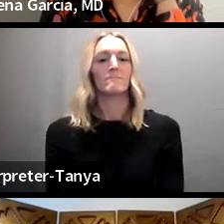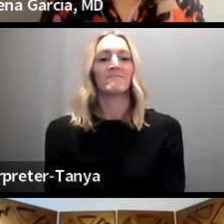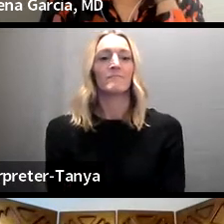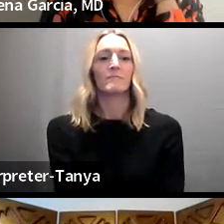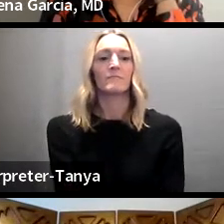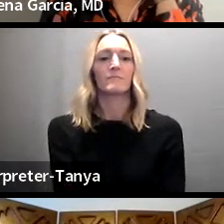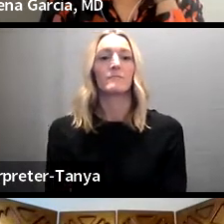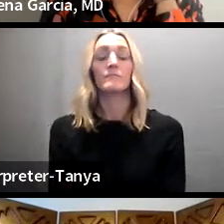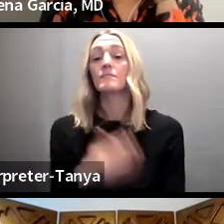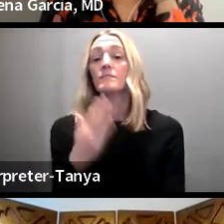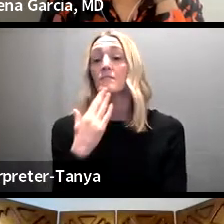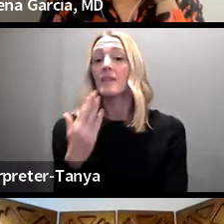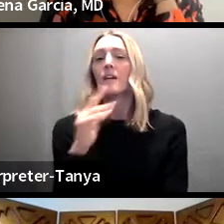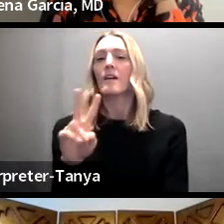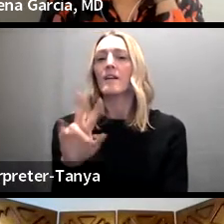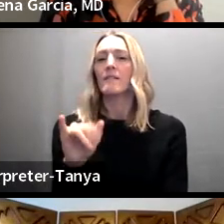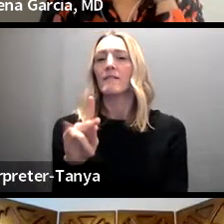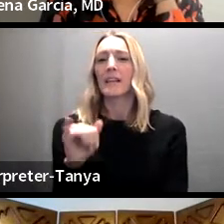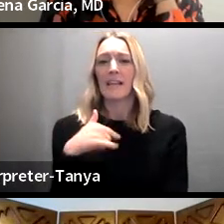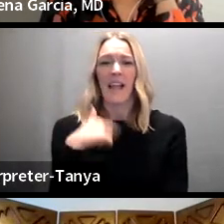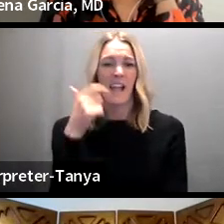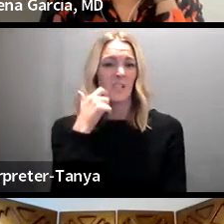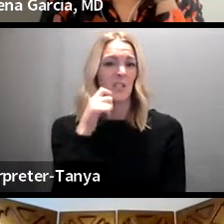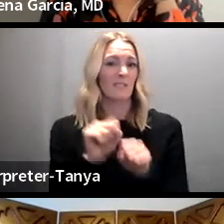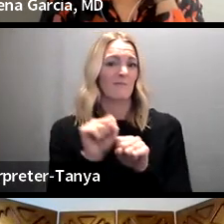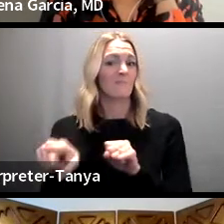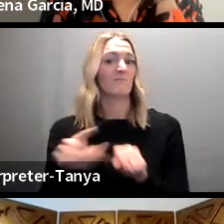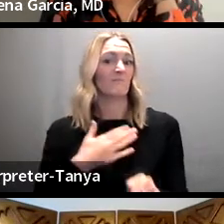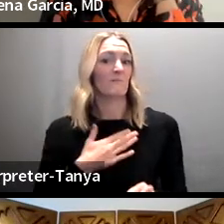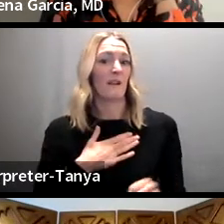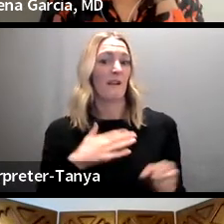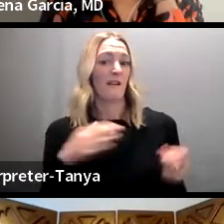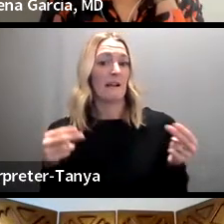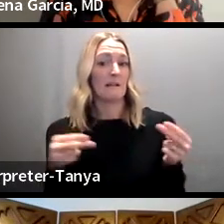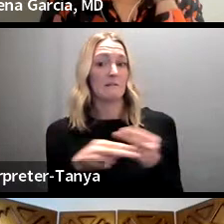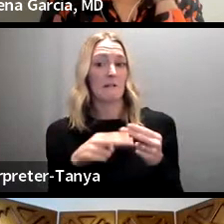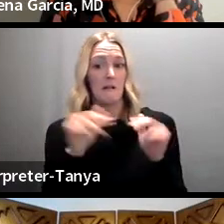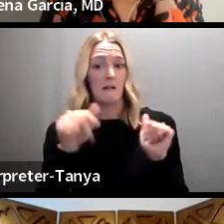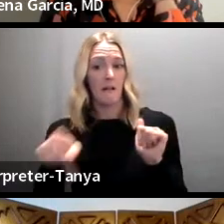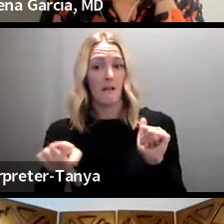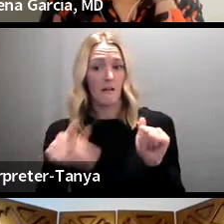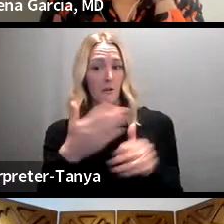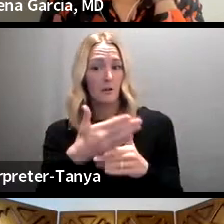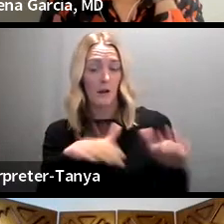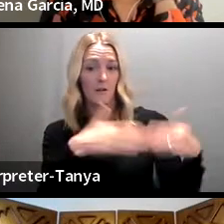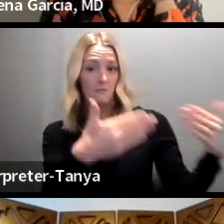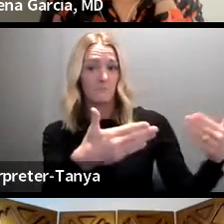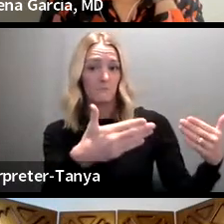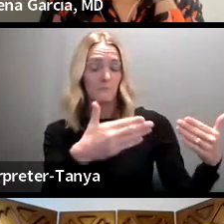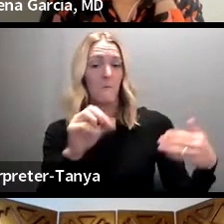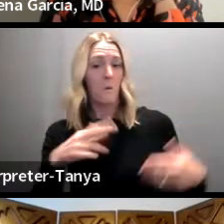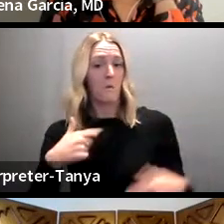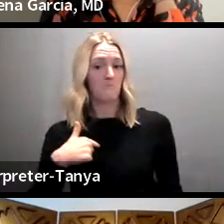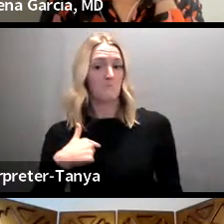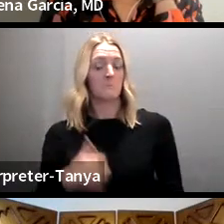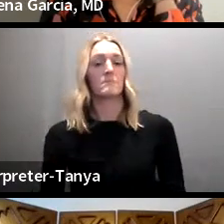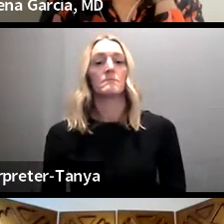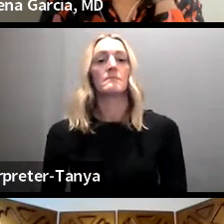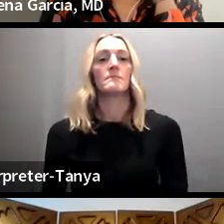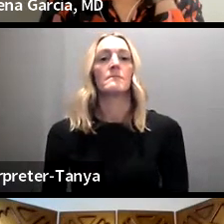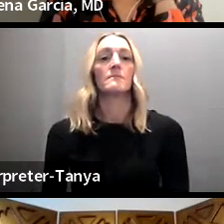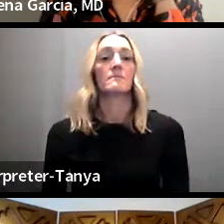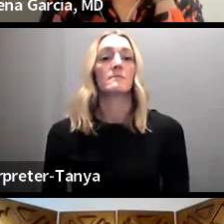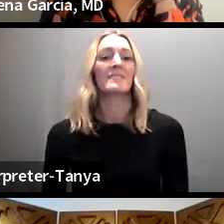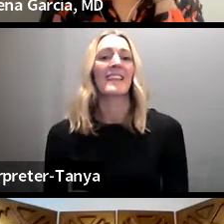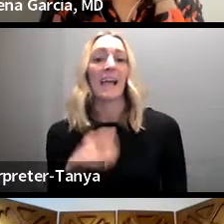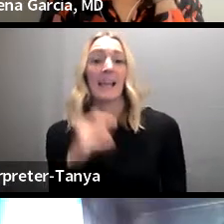I just sent you my slides. I don't know if you want to share them, or I'm happy to share them as well. If you have them